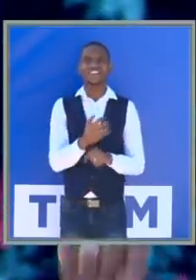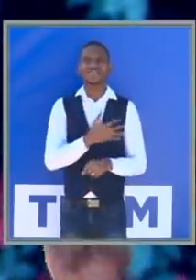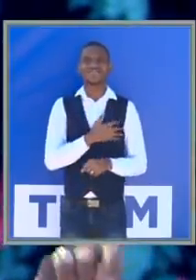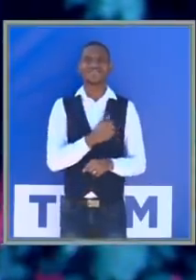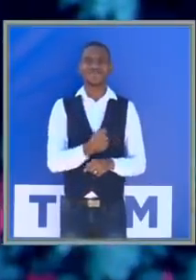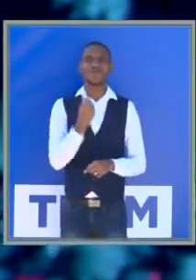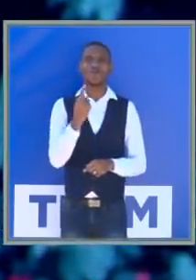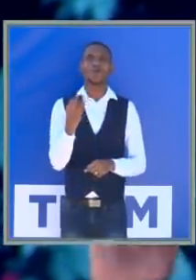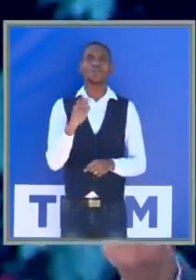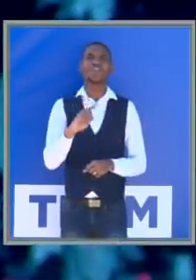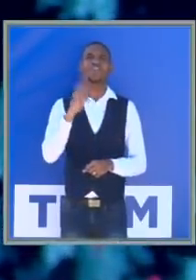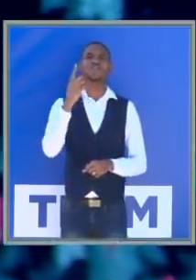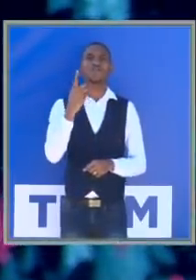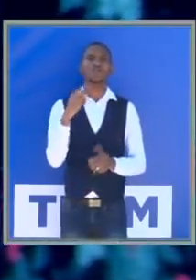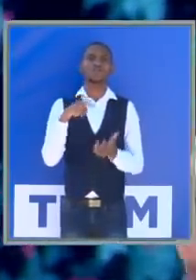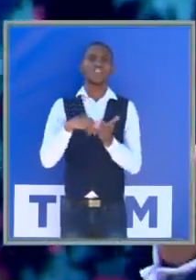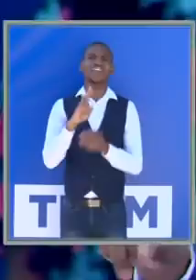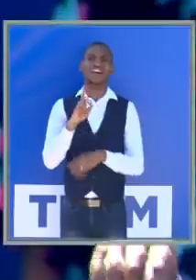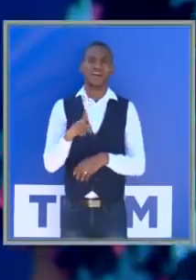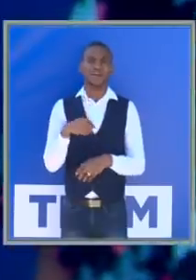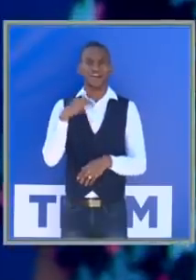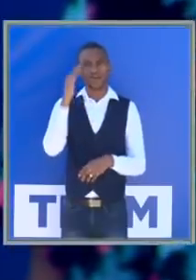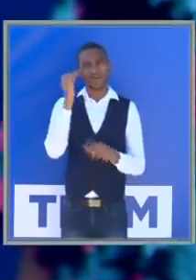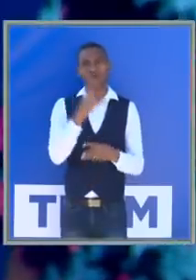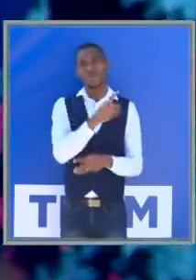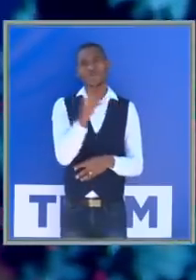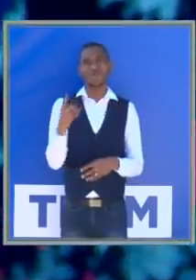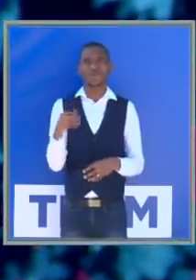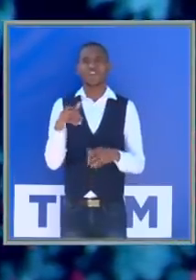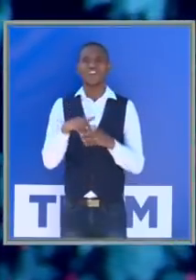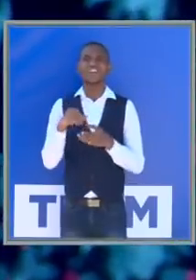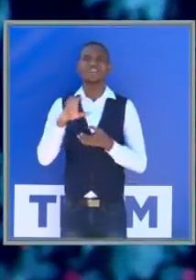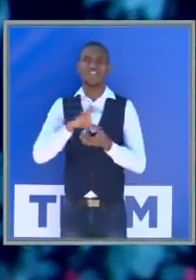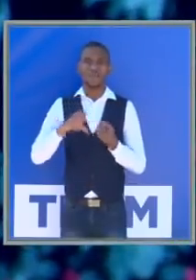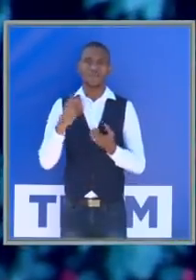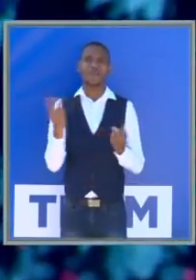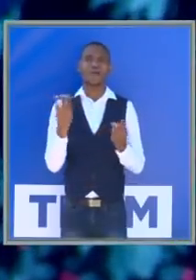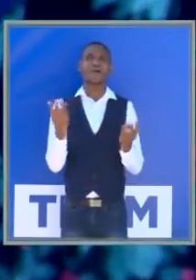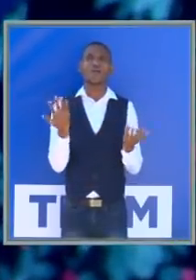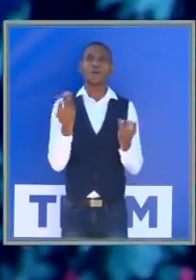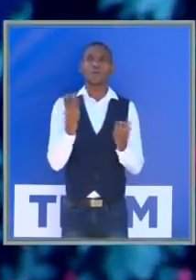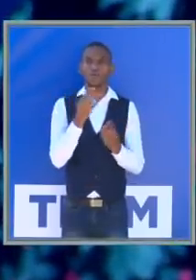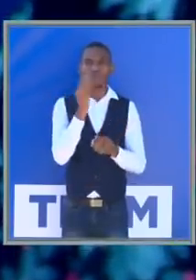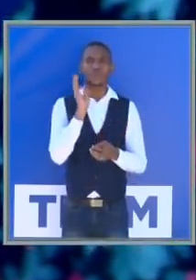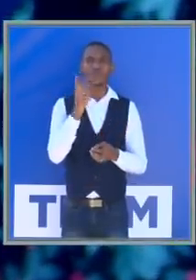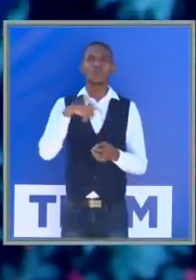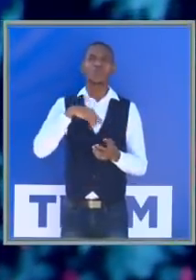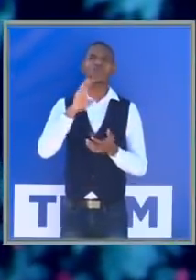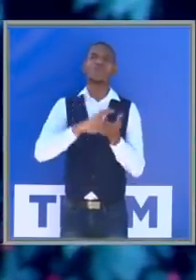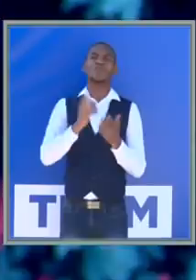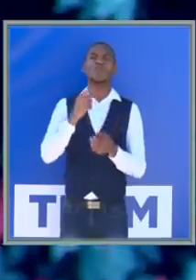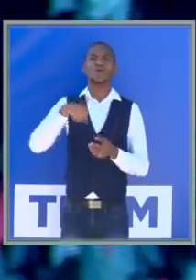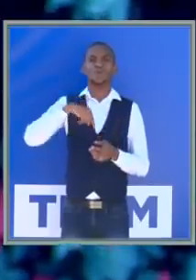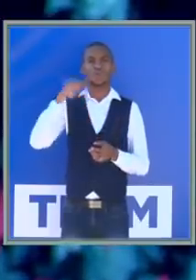be one of the first ones to stand up. I know many of you are in families where people are saying, we will vote for what we